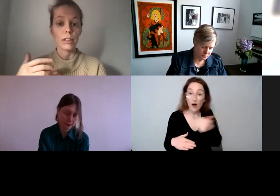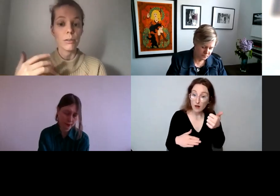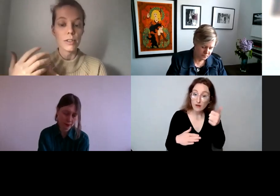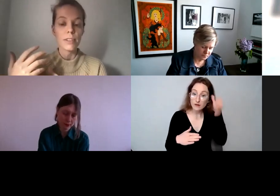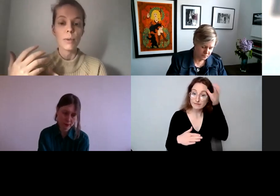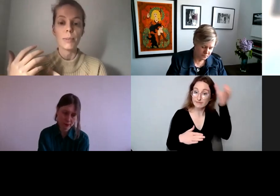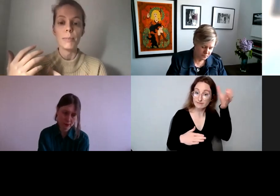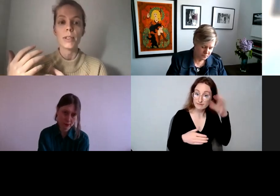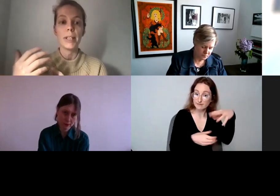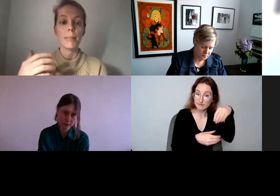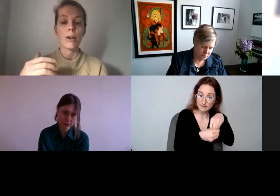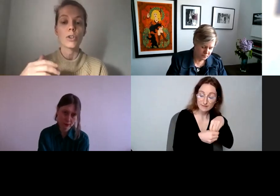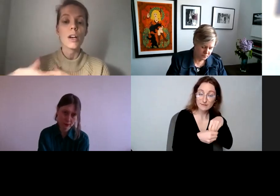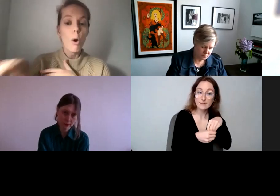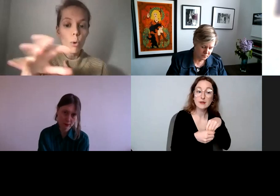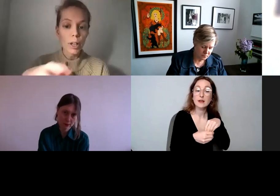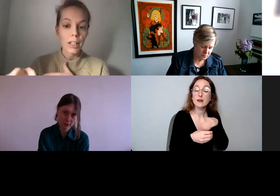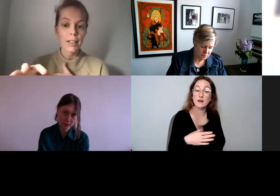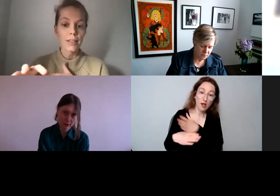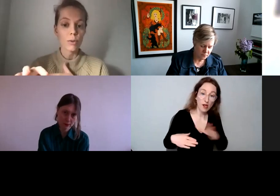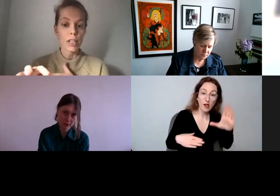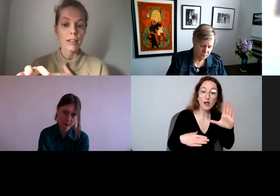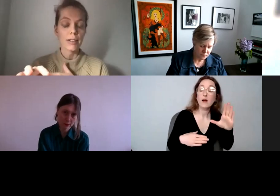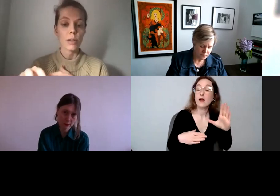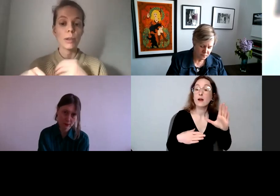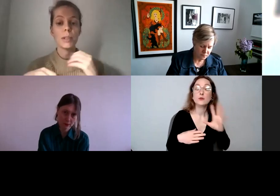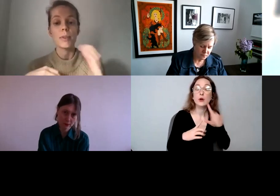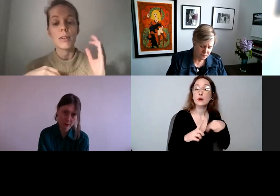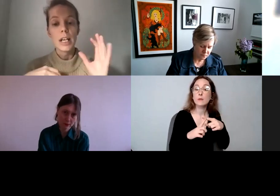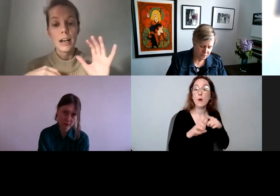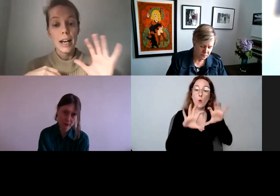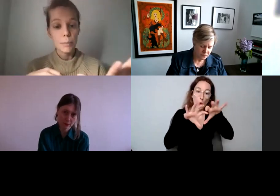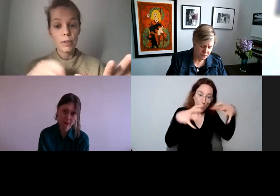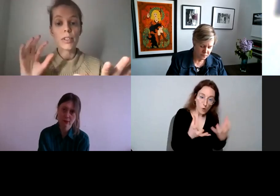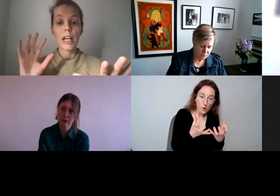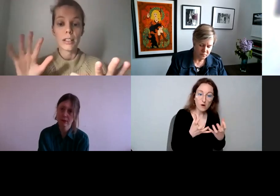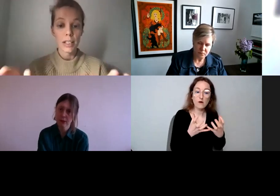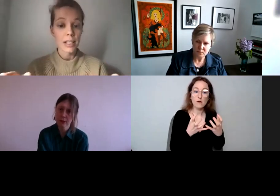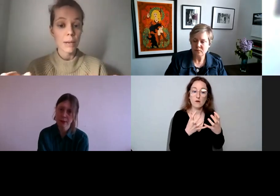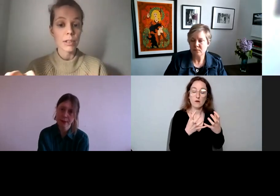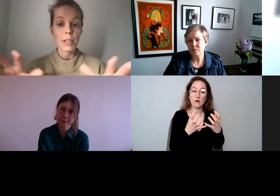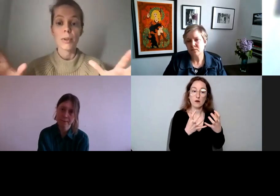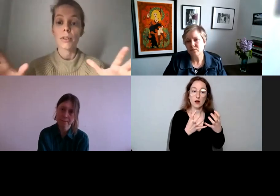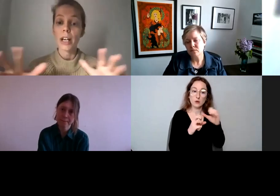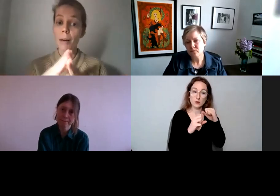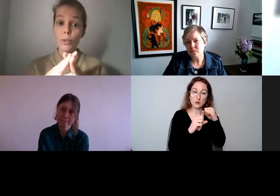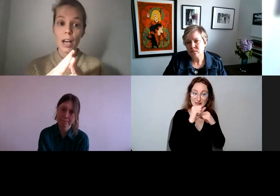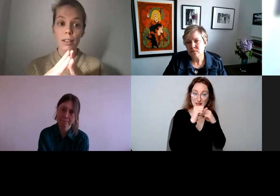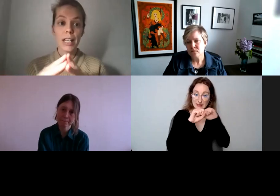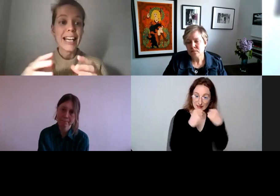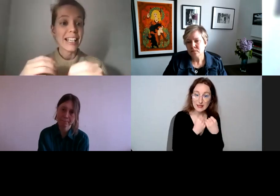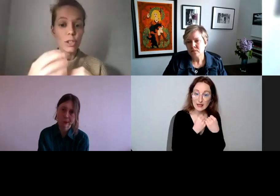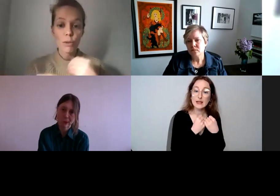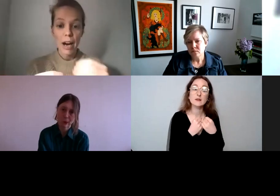or inclusivni when people speak about organized sociality where people, abled and disabled people come